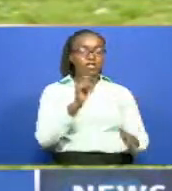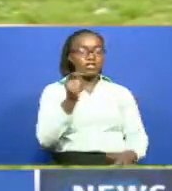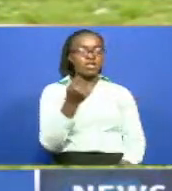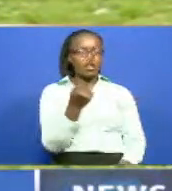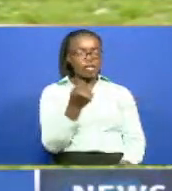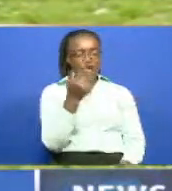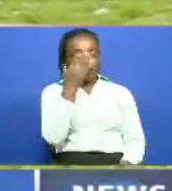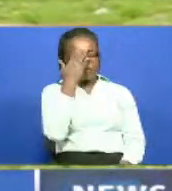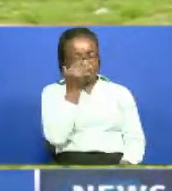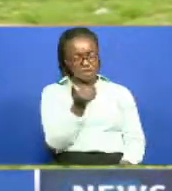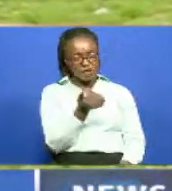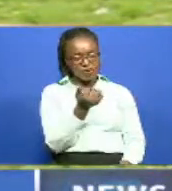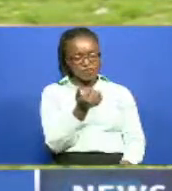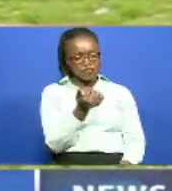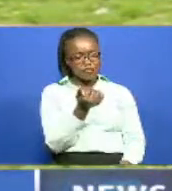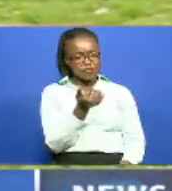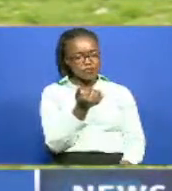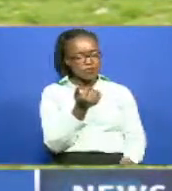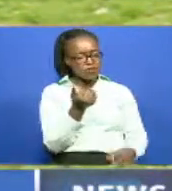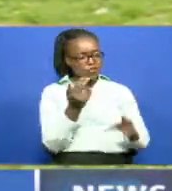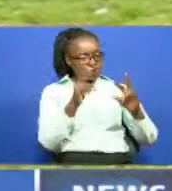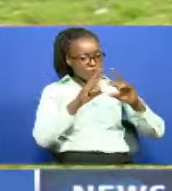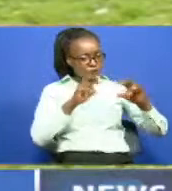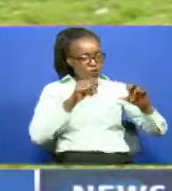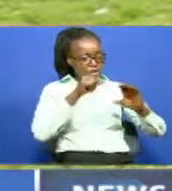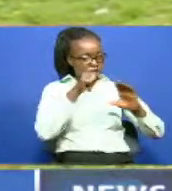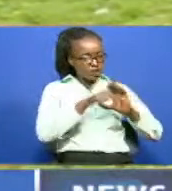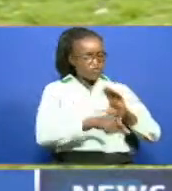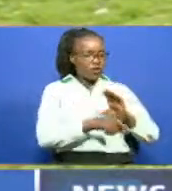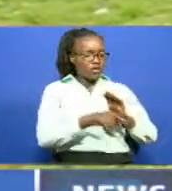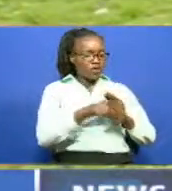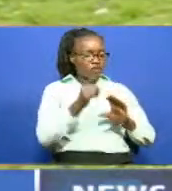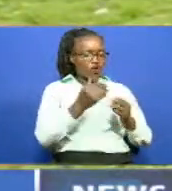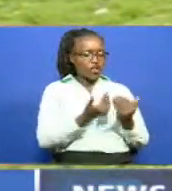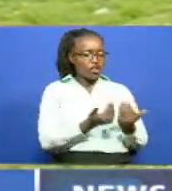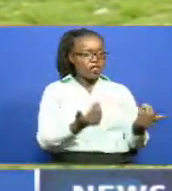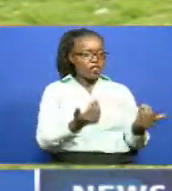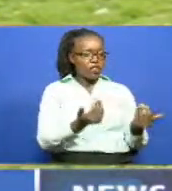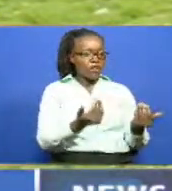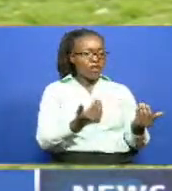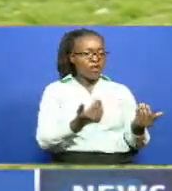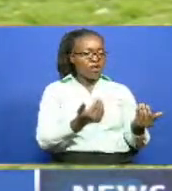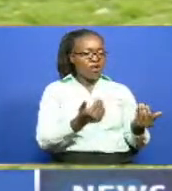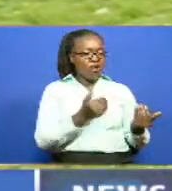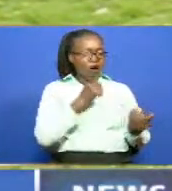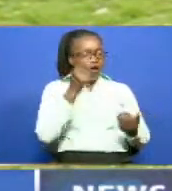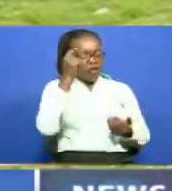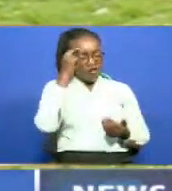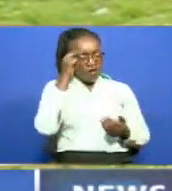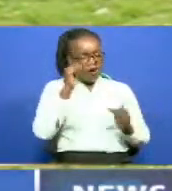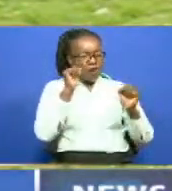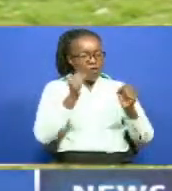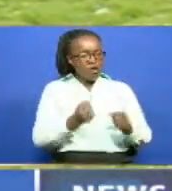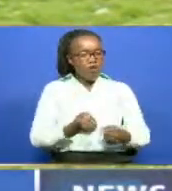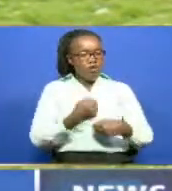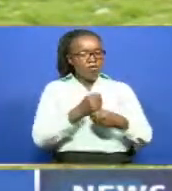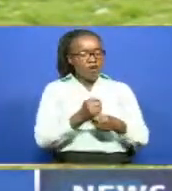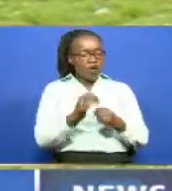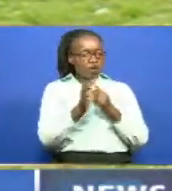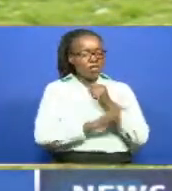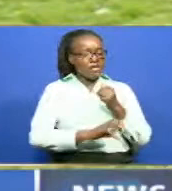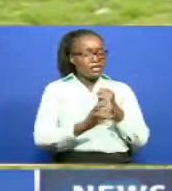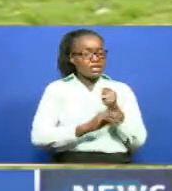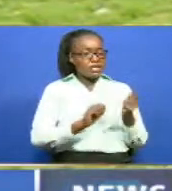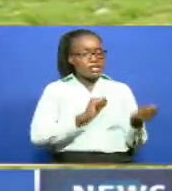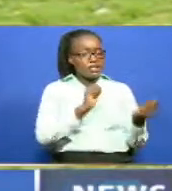because now we had to look inward for the products that we wouldn't even think would be produced in the country. So how did that